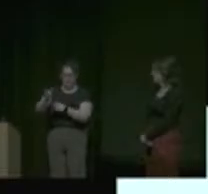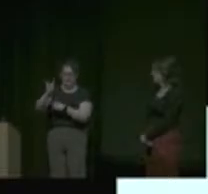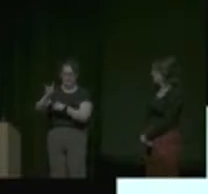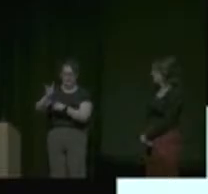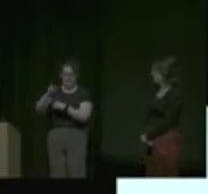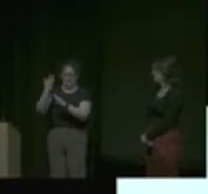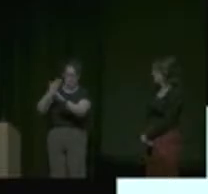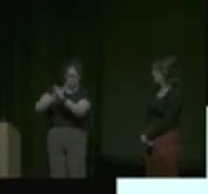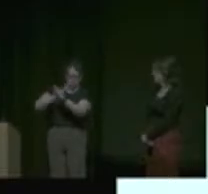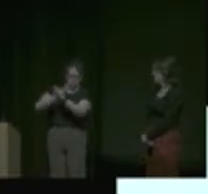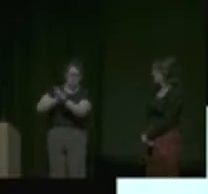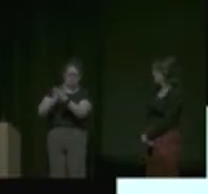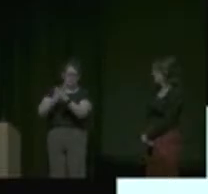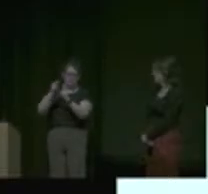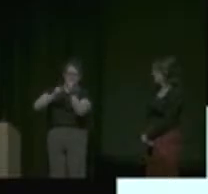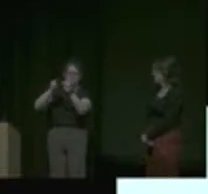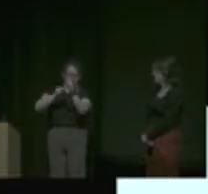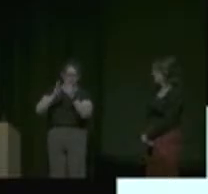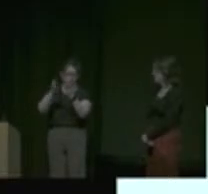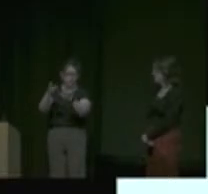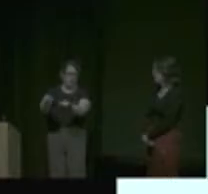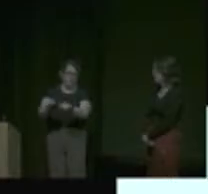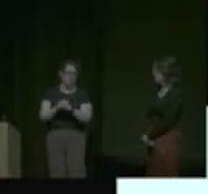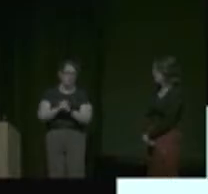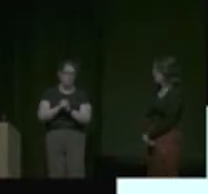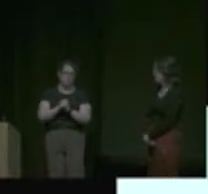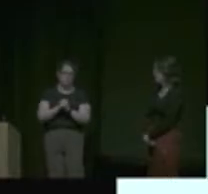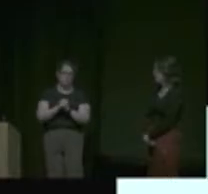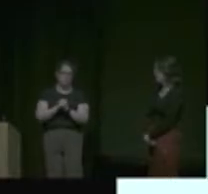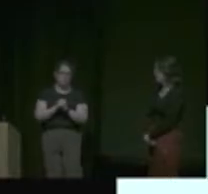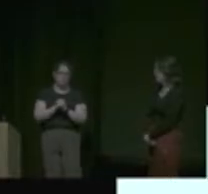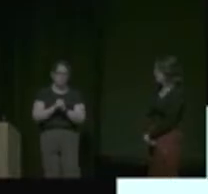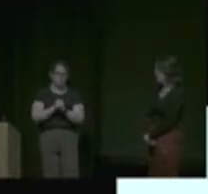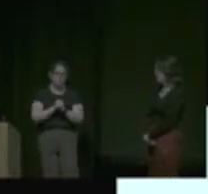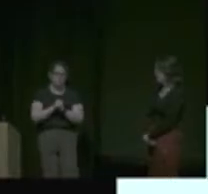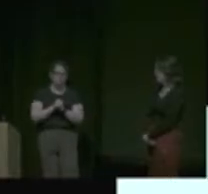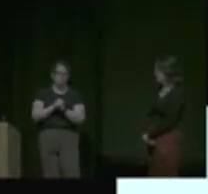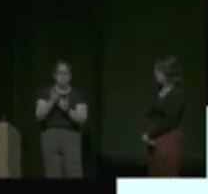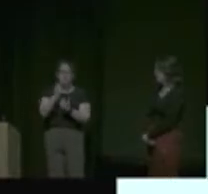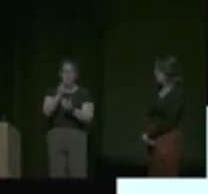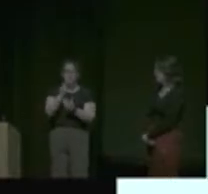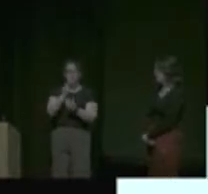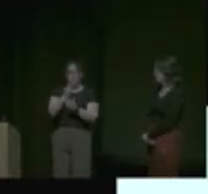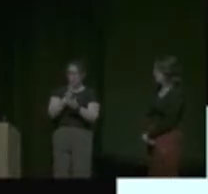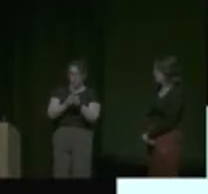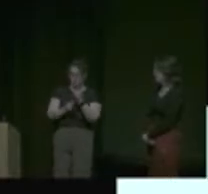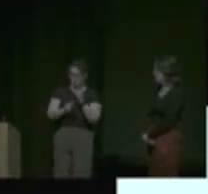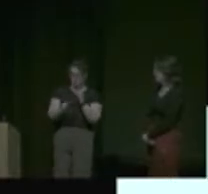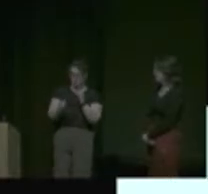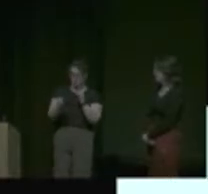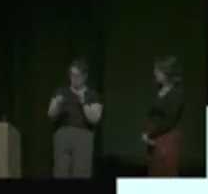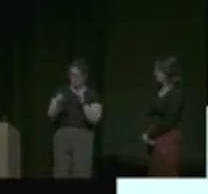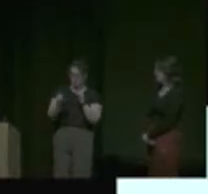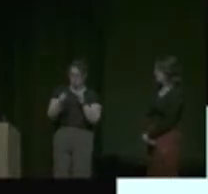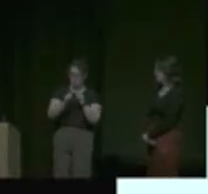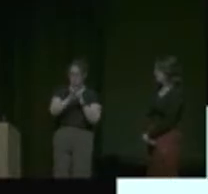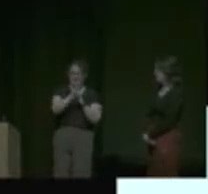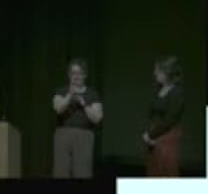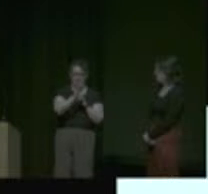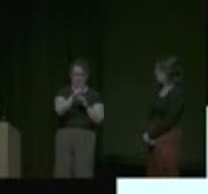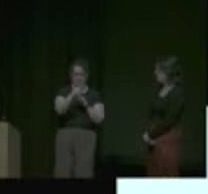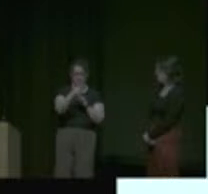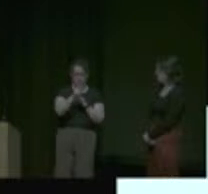place. And throughout, so both for the Cuyahoga Gorge Dam